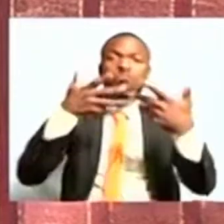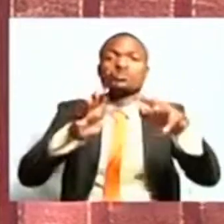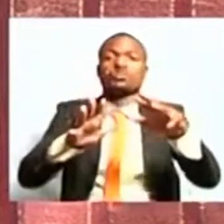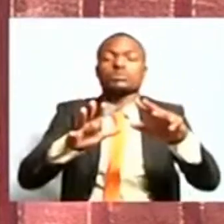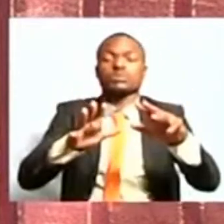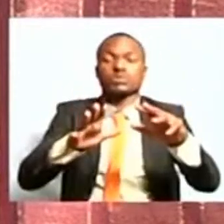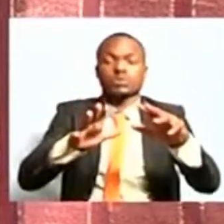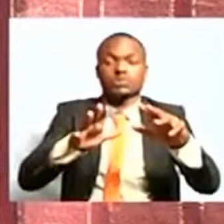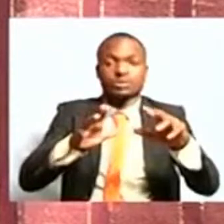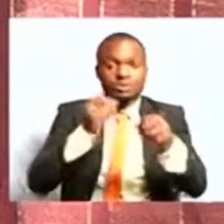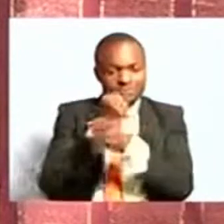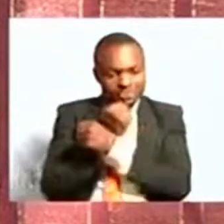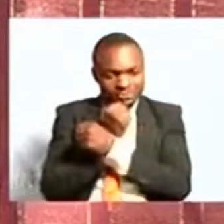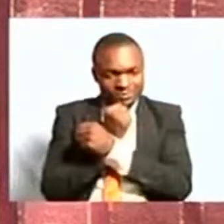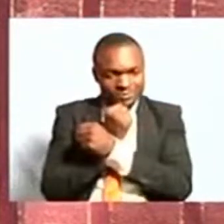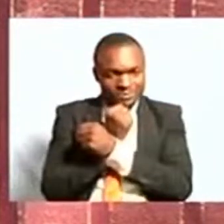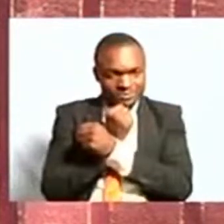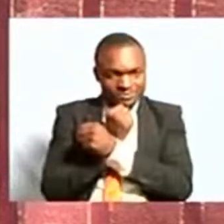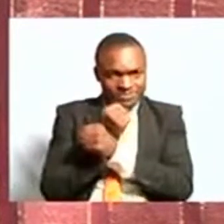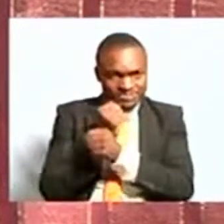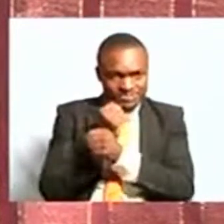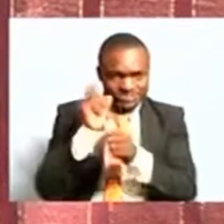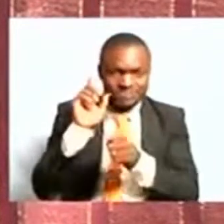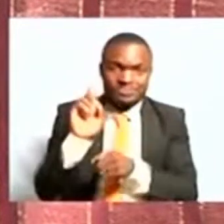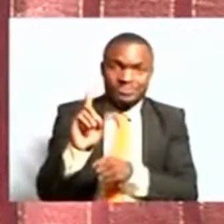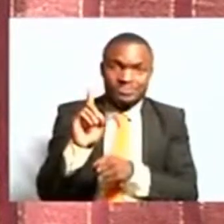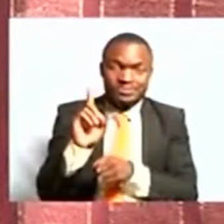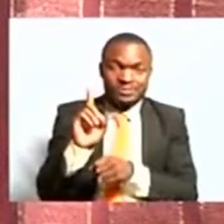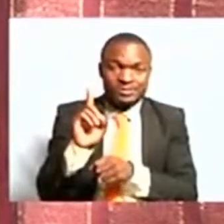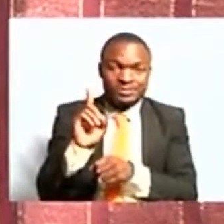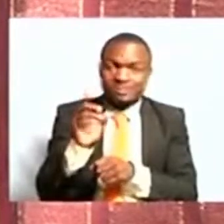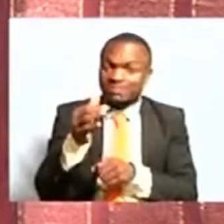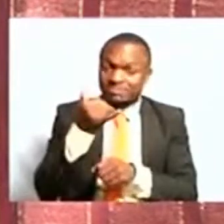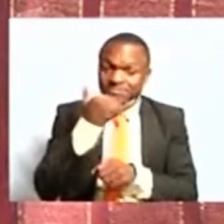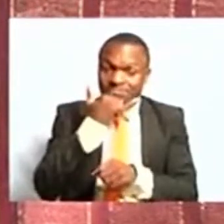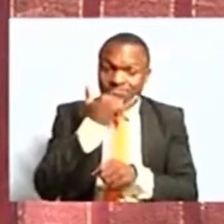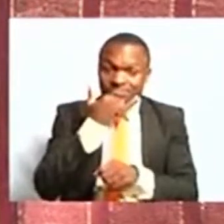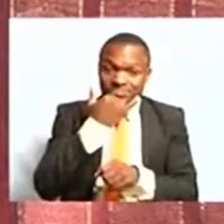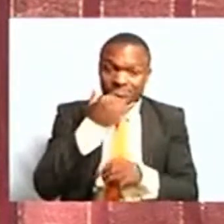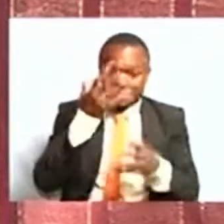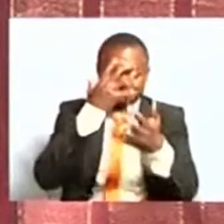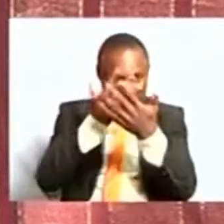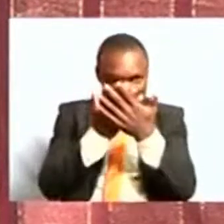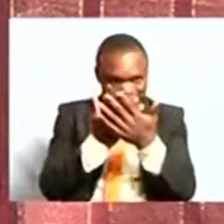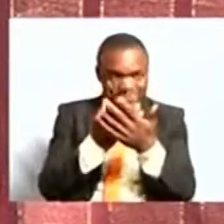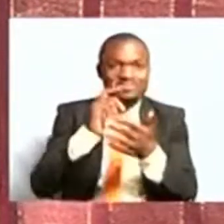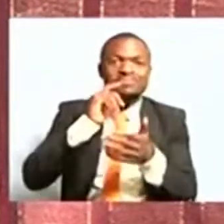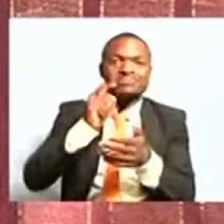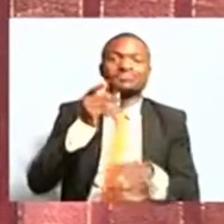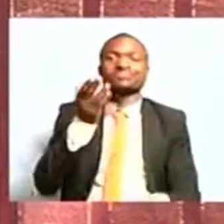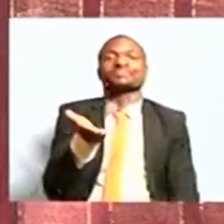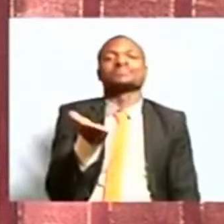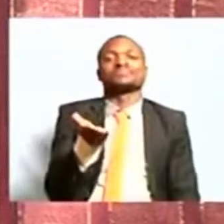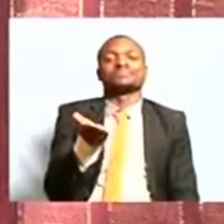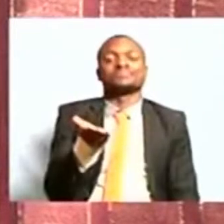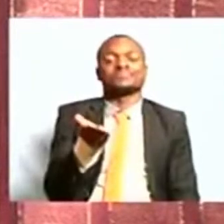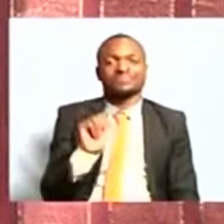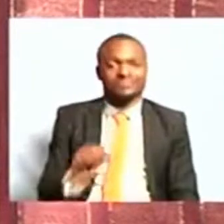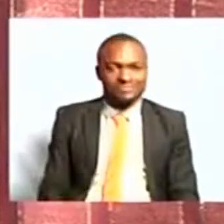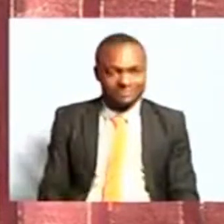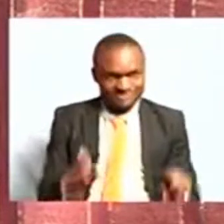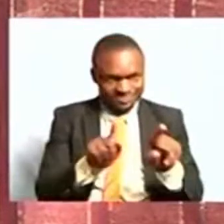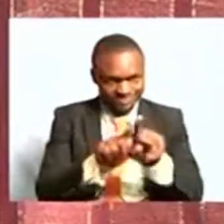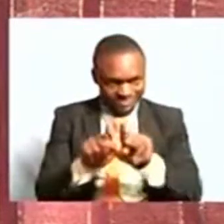ones. So we should ensure that the criminal prosecution, where appropriate, it should be there, and then